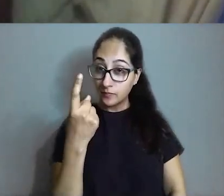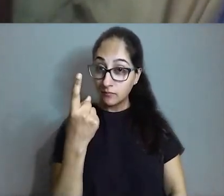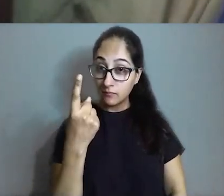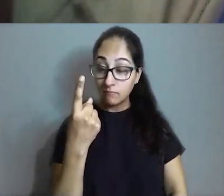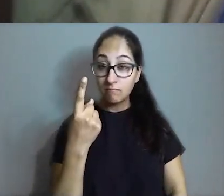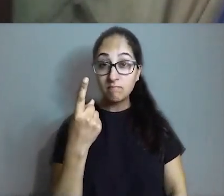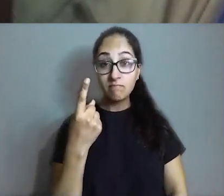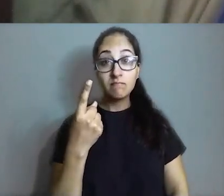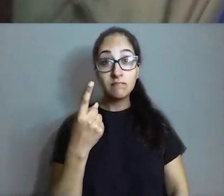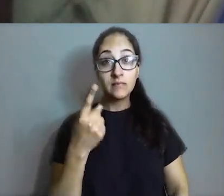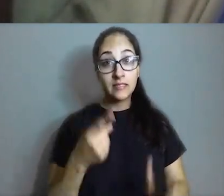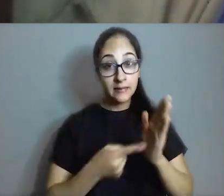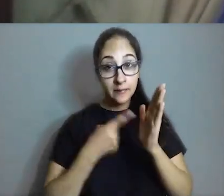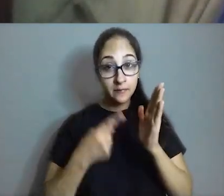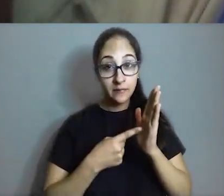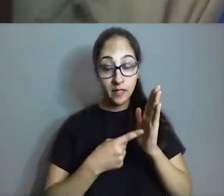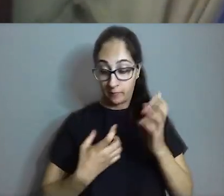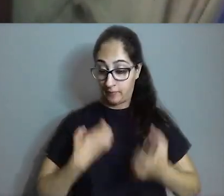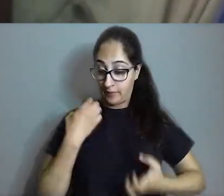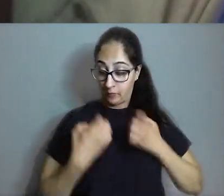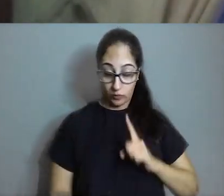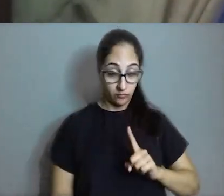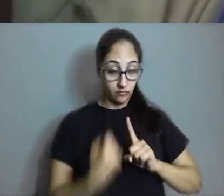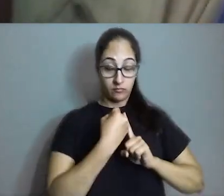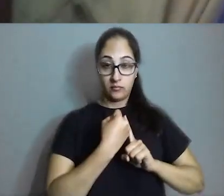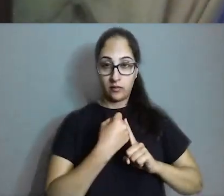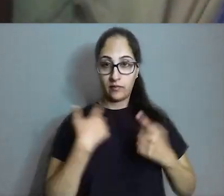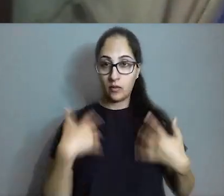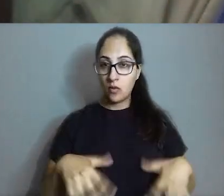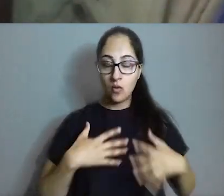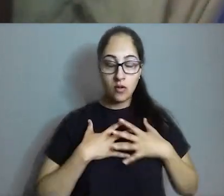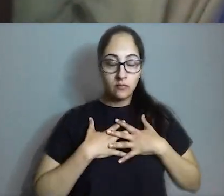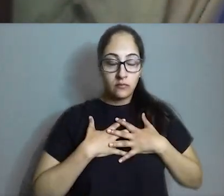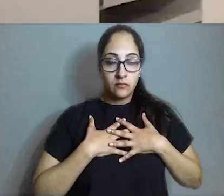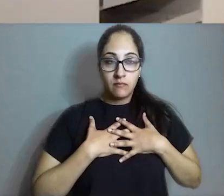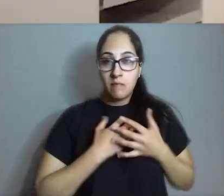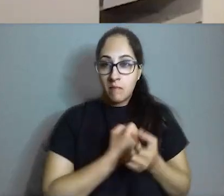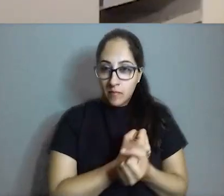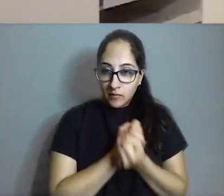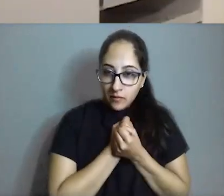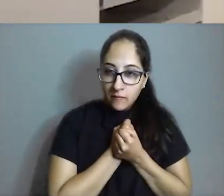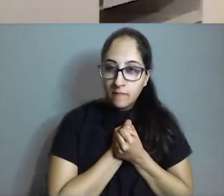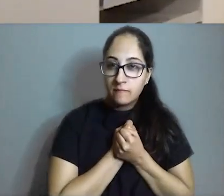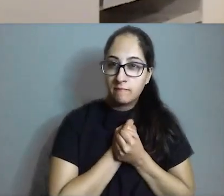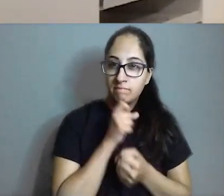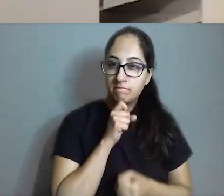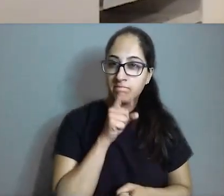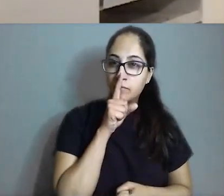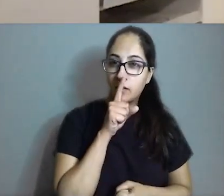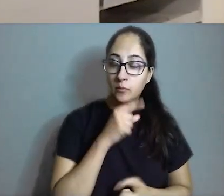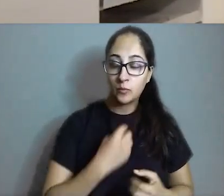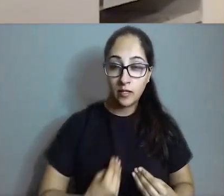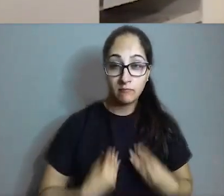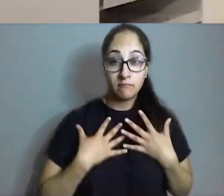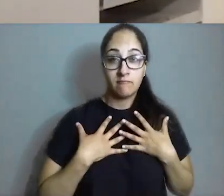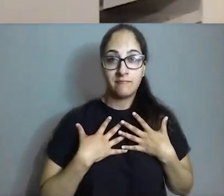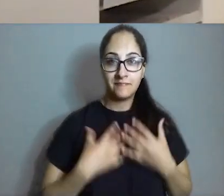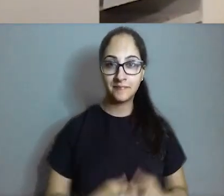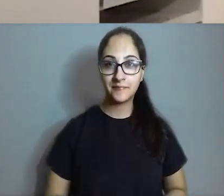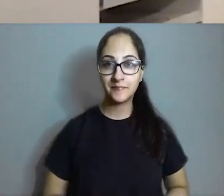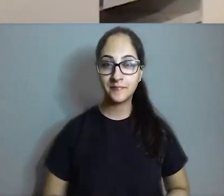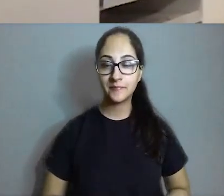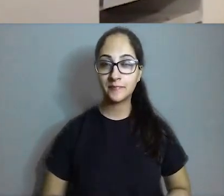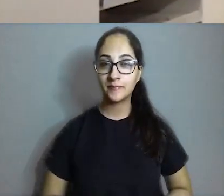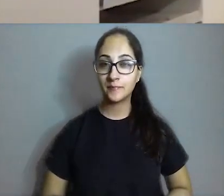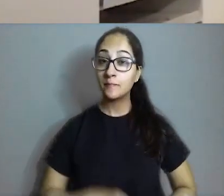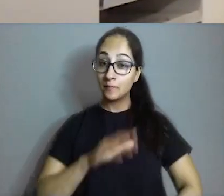sense of togetherness that it was a truly unique and very, very beautiful experience. Music really is a global language, and it